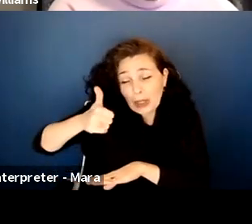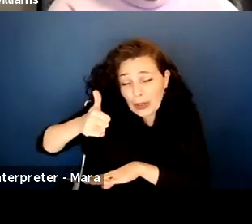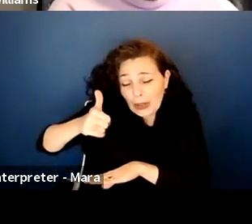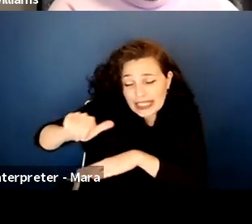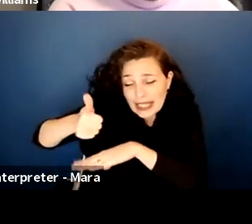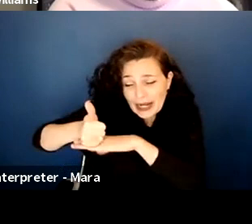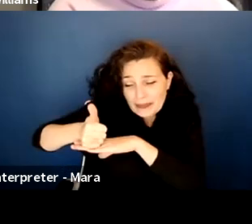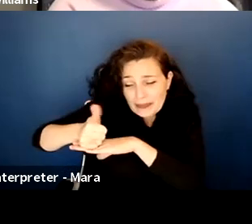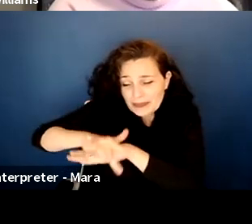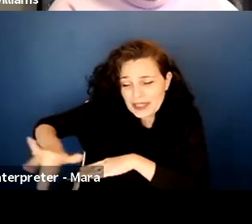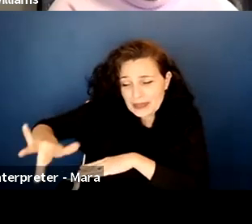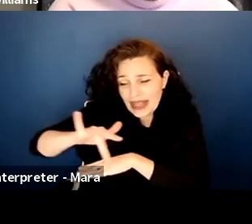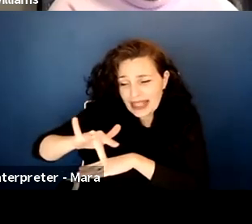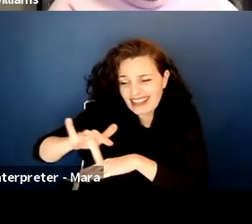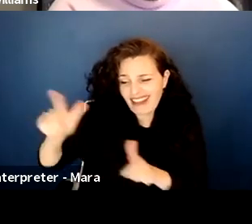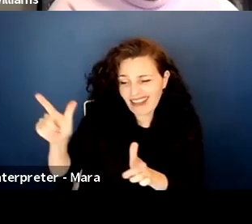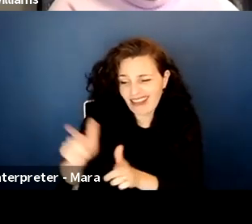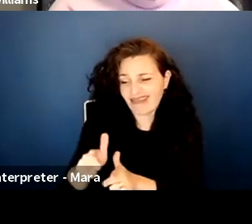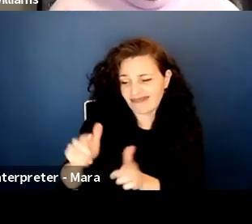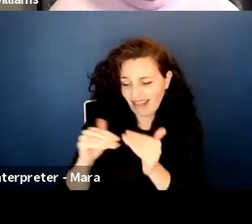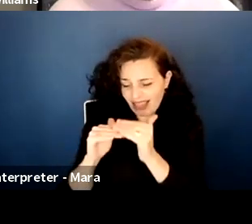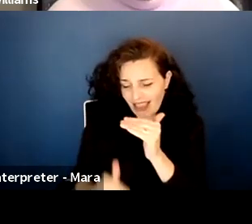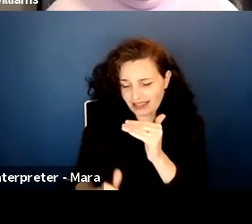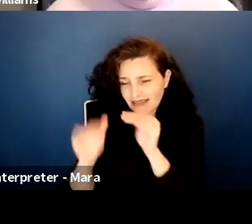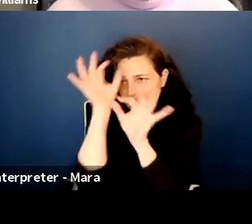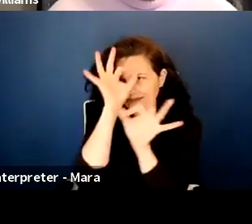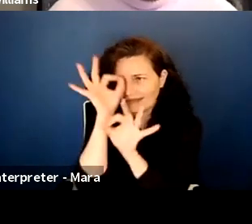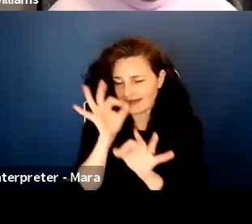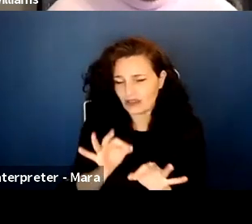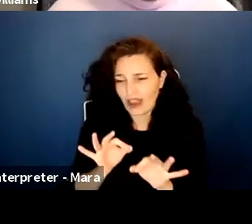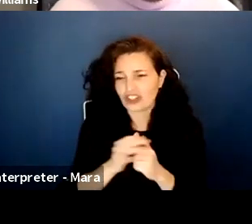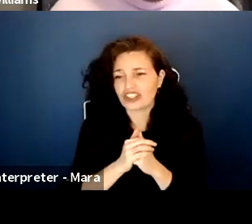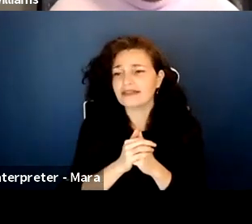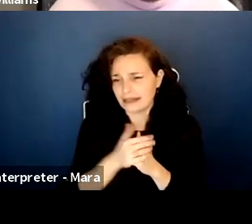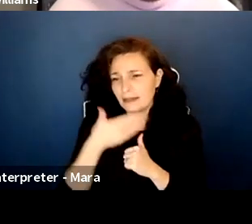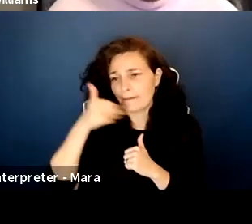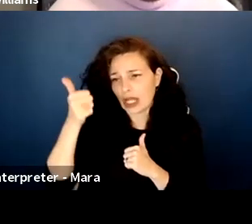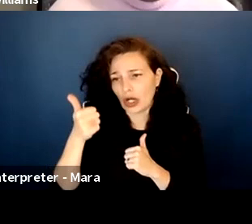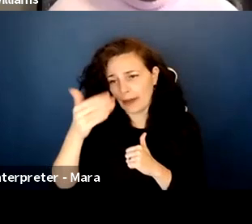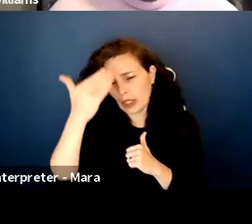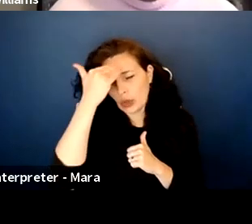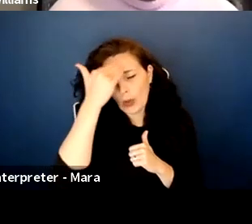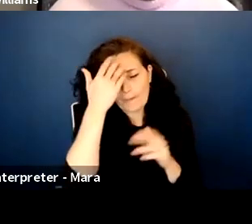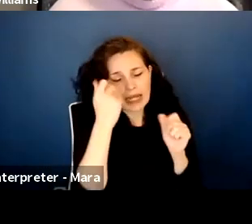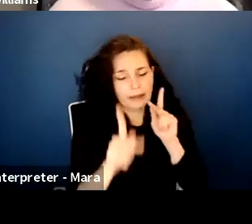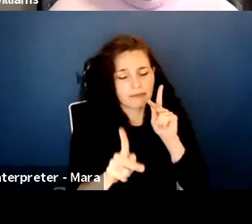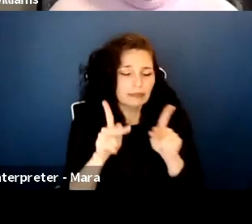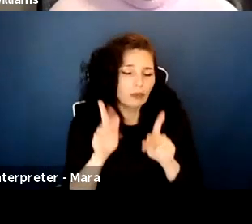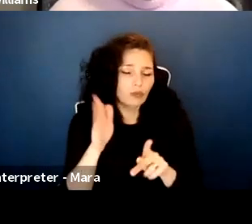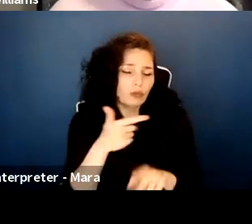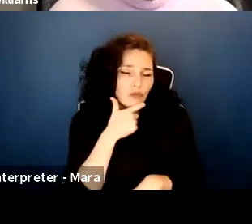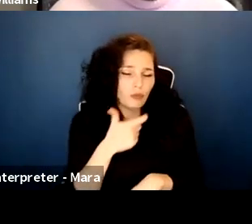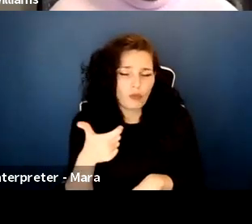things distracting as we're watching it. But there are so many people that will be watching their self-tape, and I just